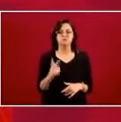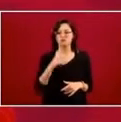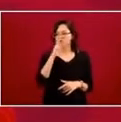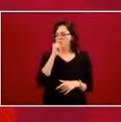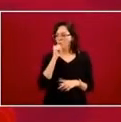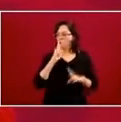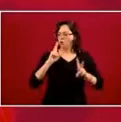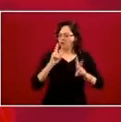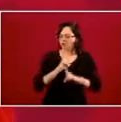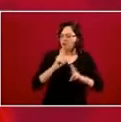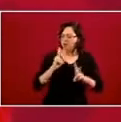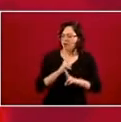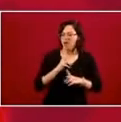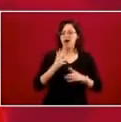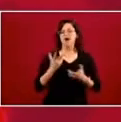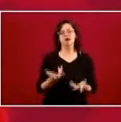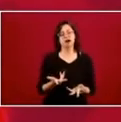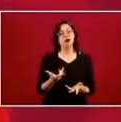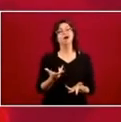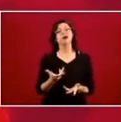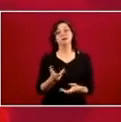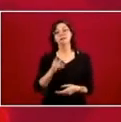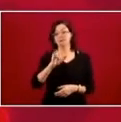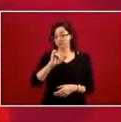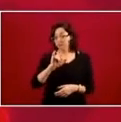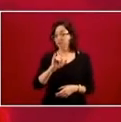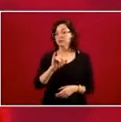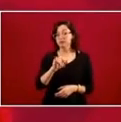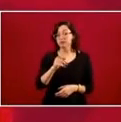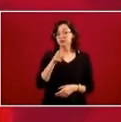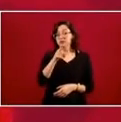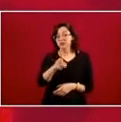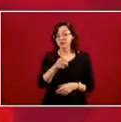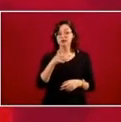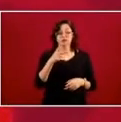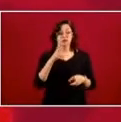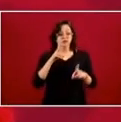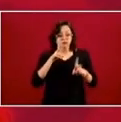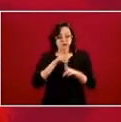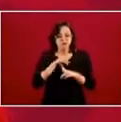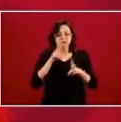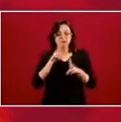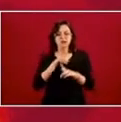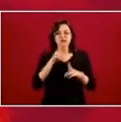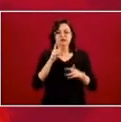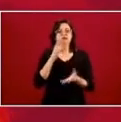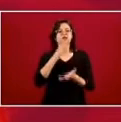she might show severe symptoms or have complications, for